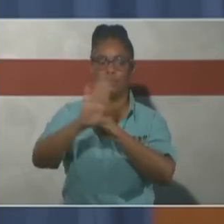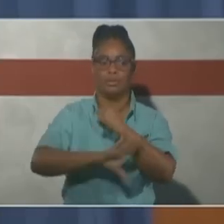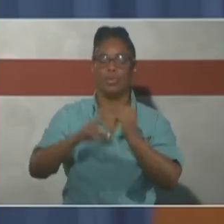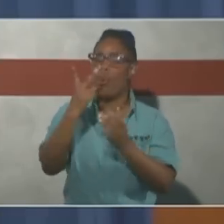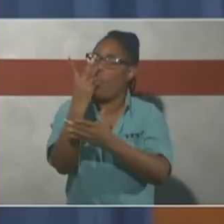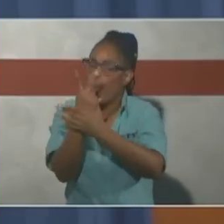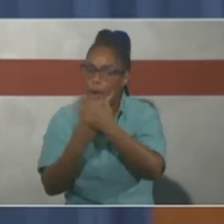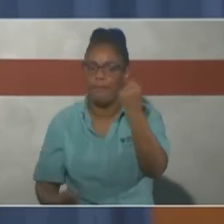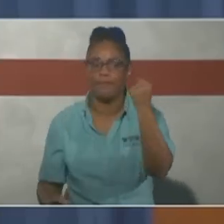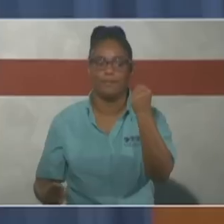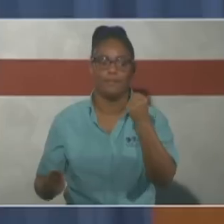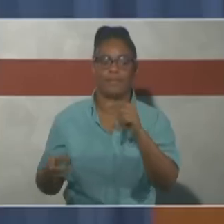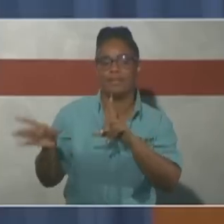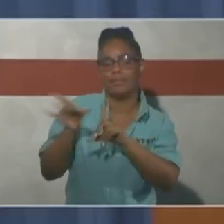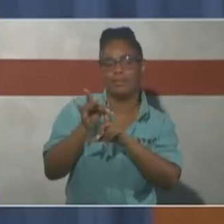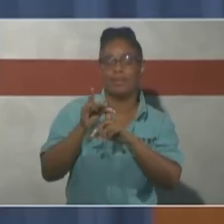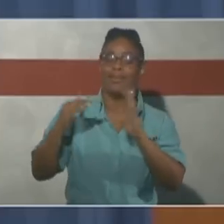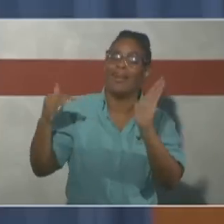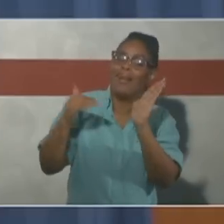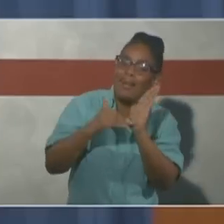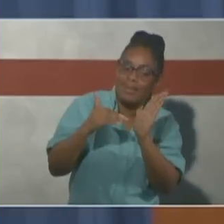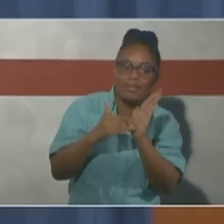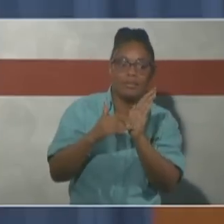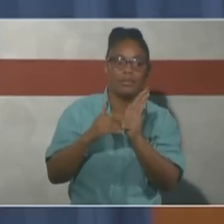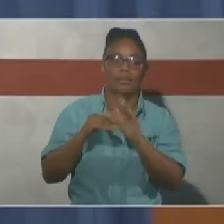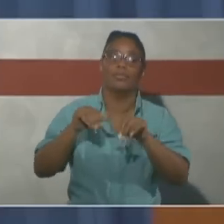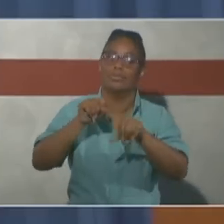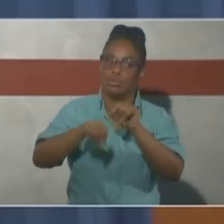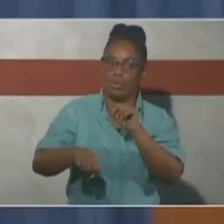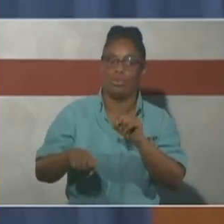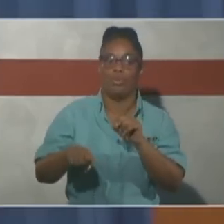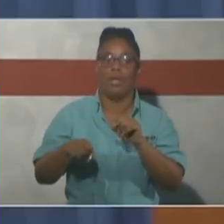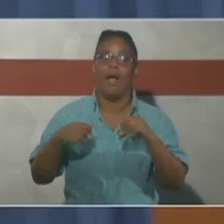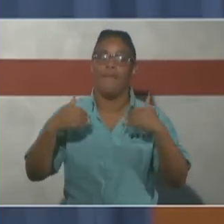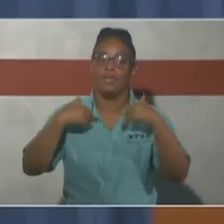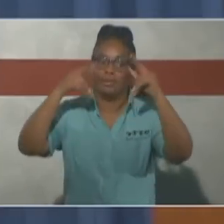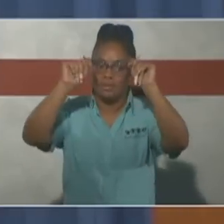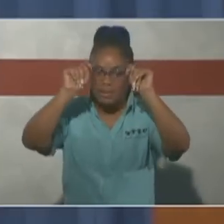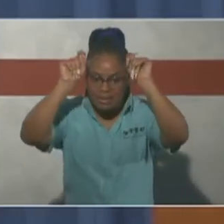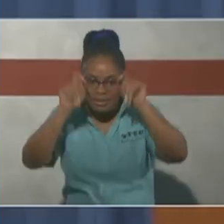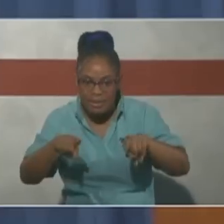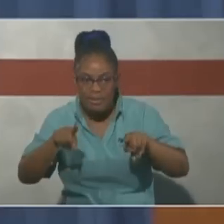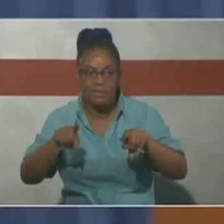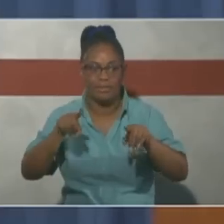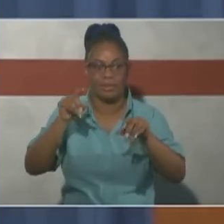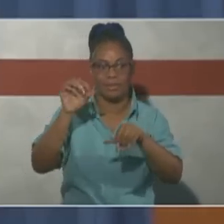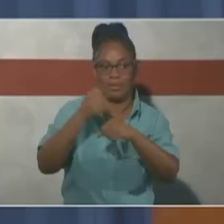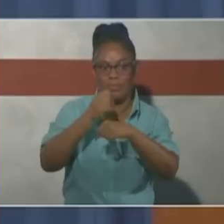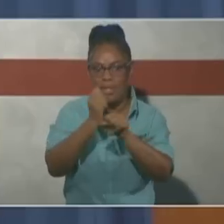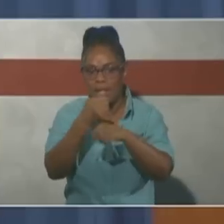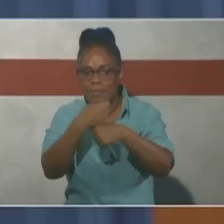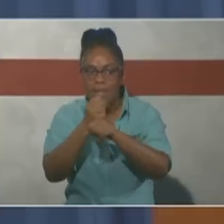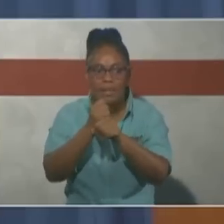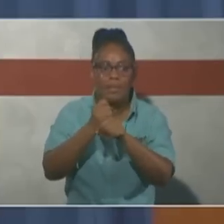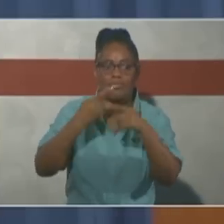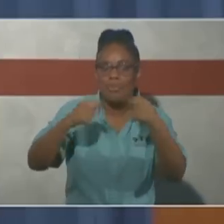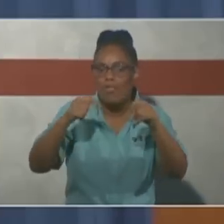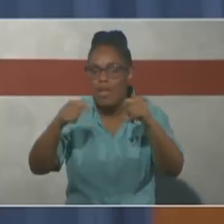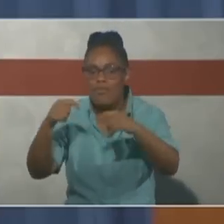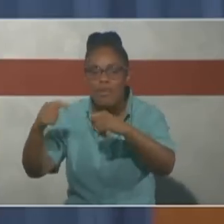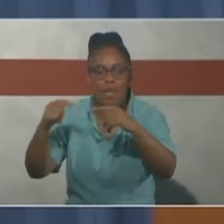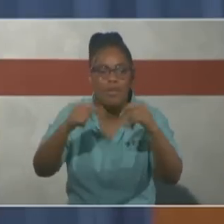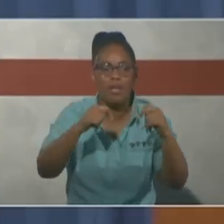that view, that we don't need to be chasing these variants with a vaccine every time. It would be lovely if we could